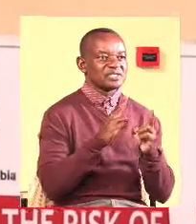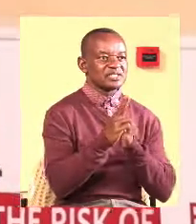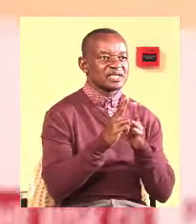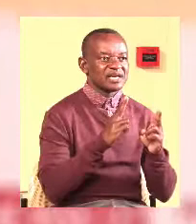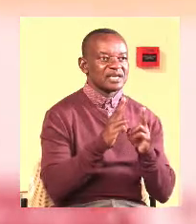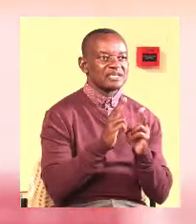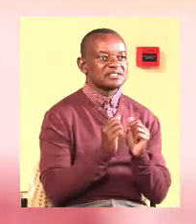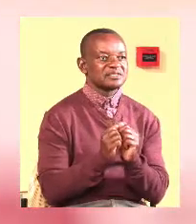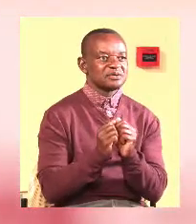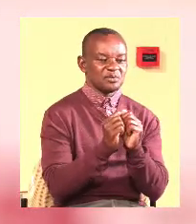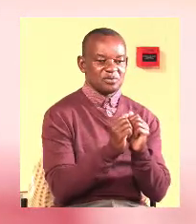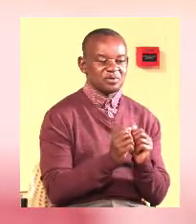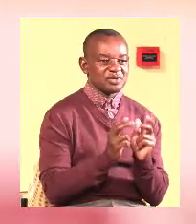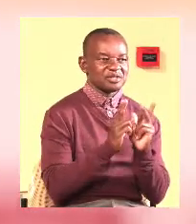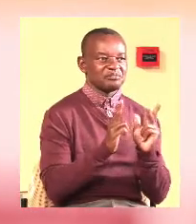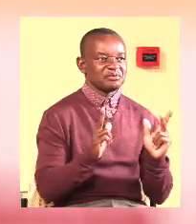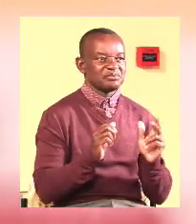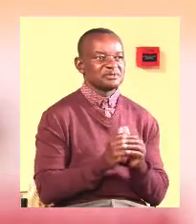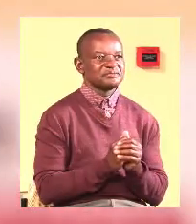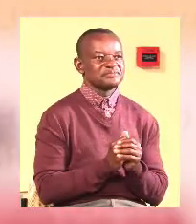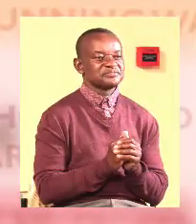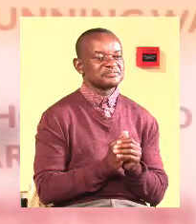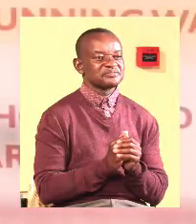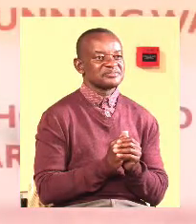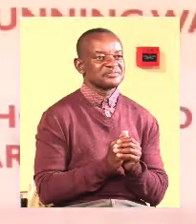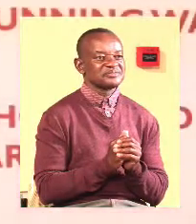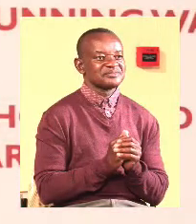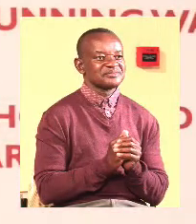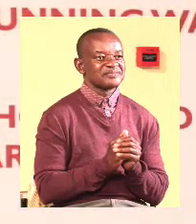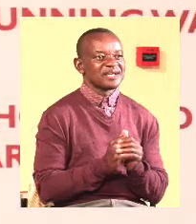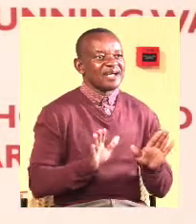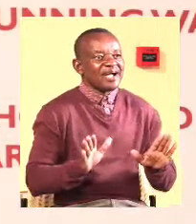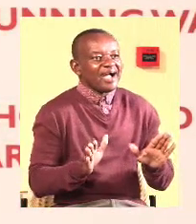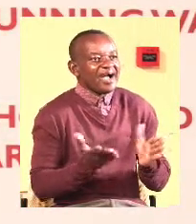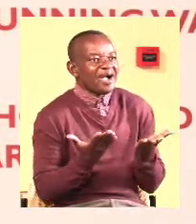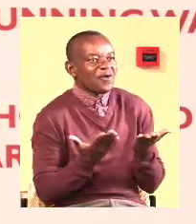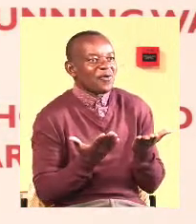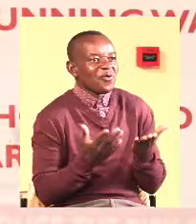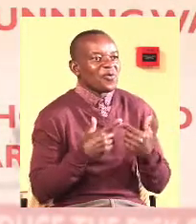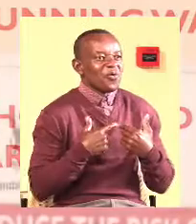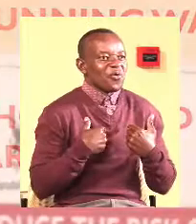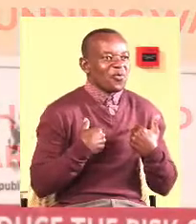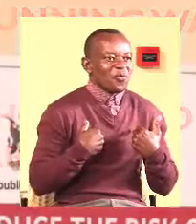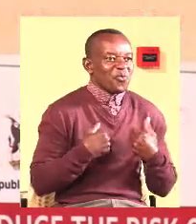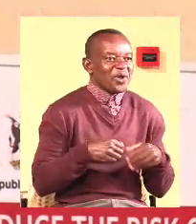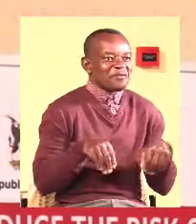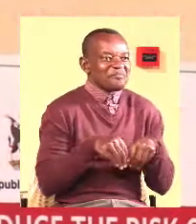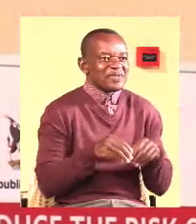the guidelines of lockdown? I don't know if it's Petra or... Okay, I can